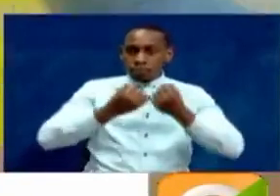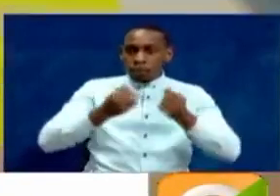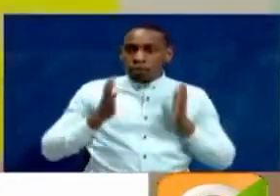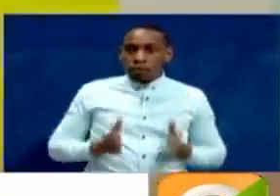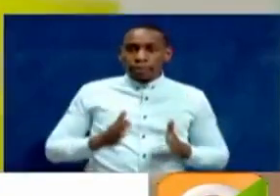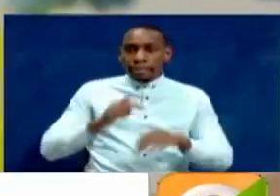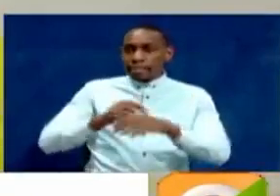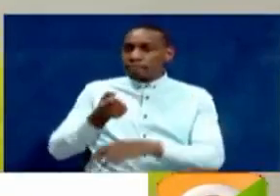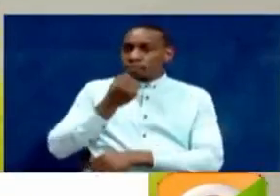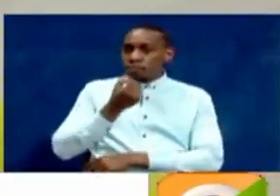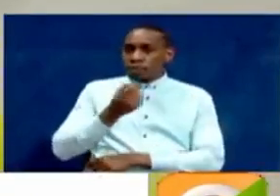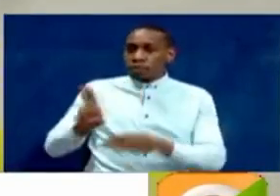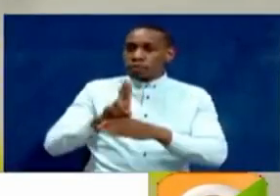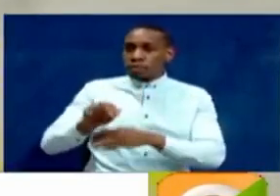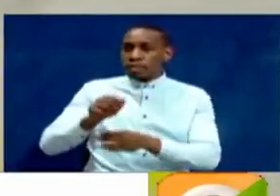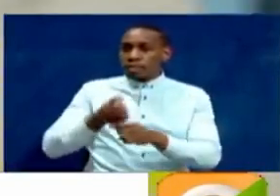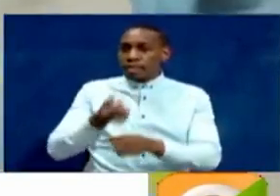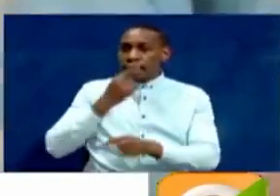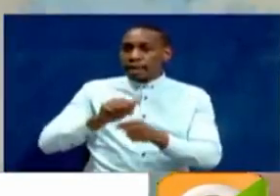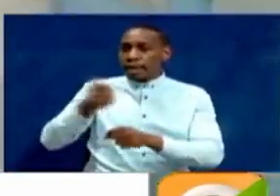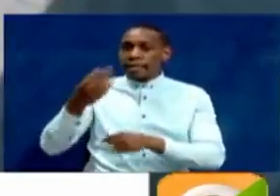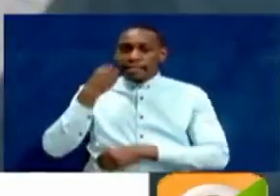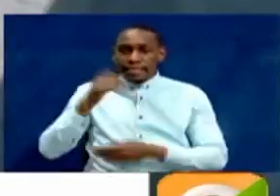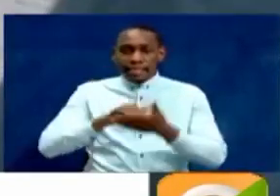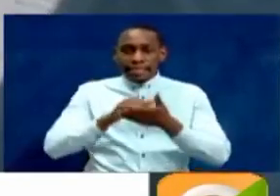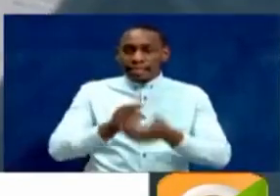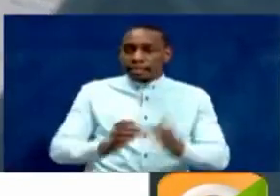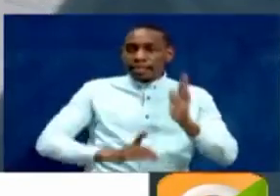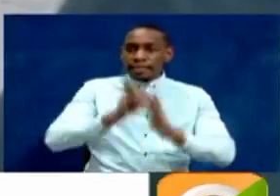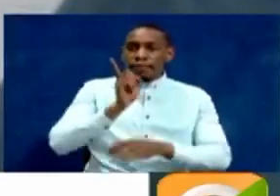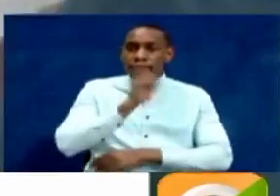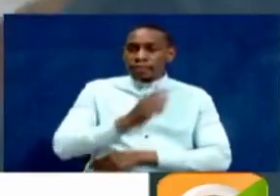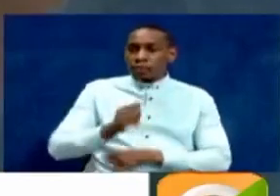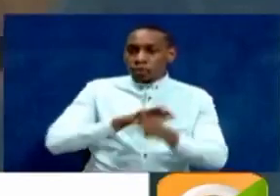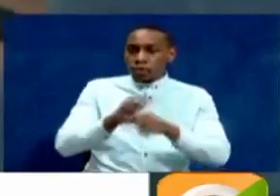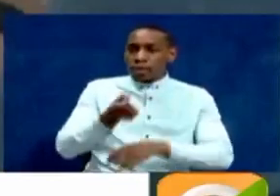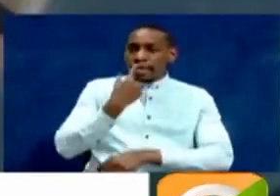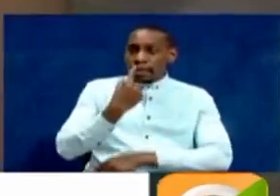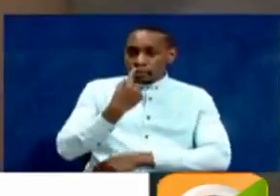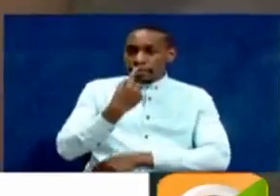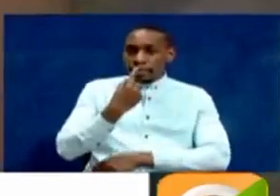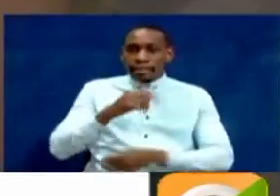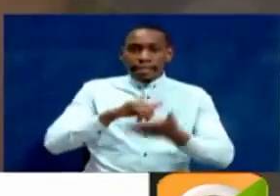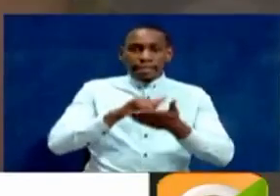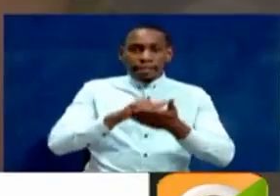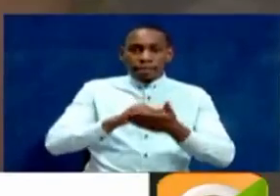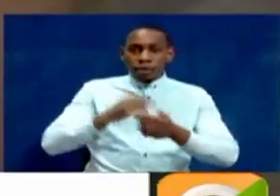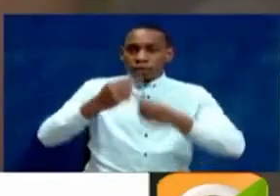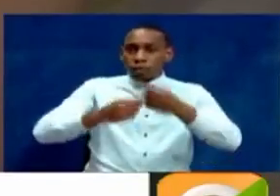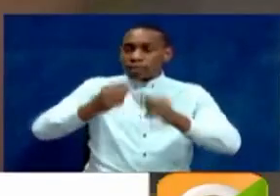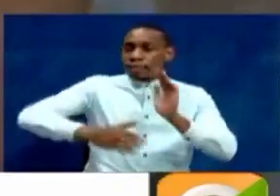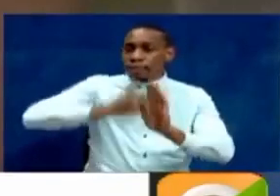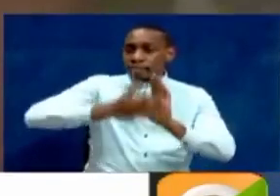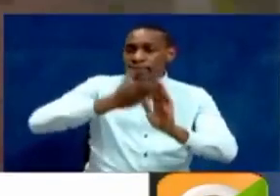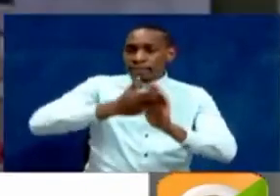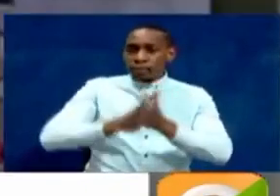humans when used for other diseases. This has allowed the clinical development of Chadox-1 nCoV-19 to move forward